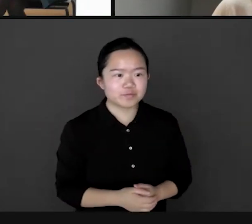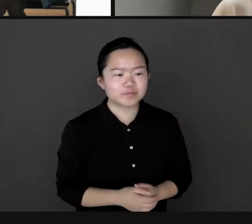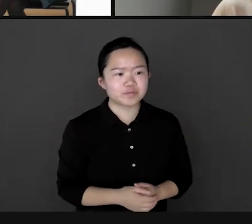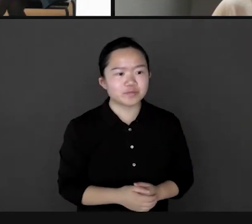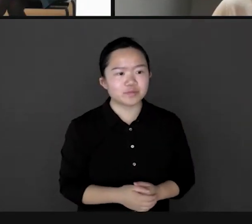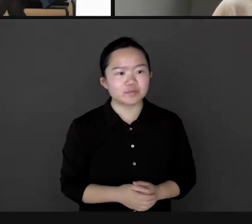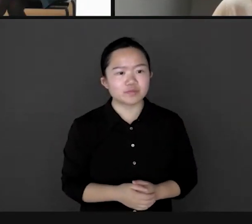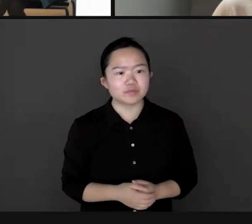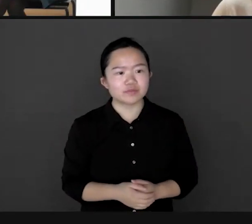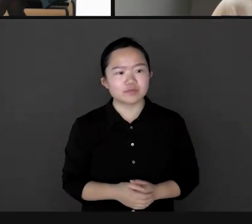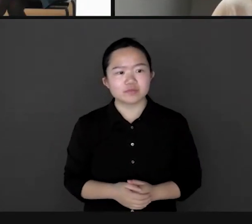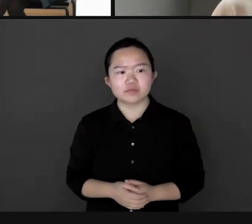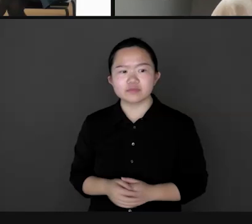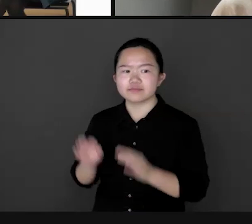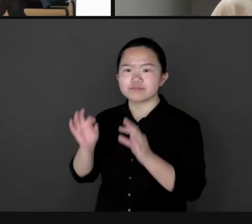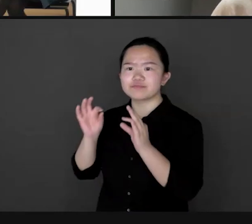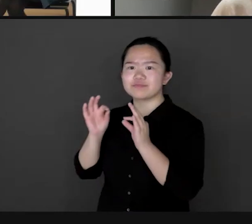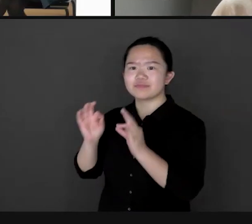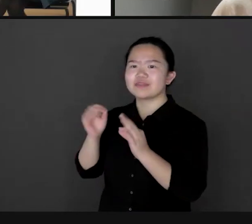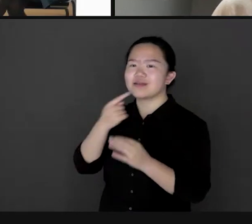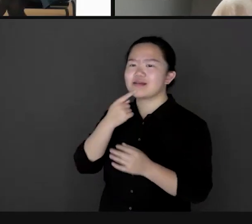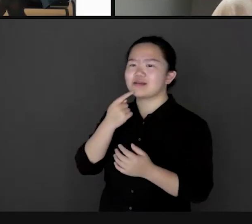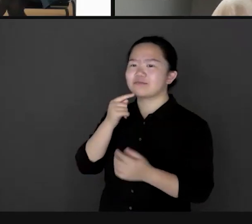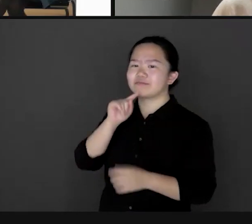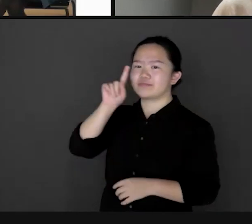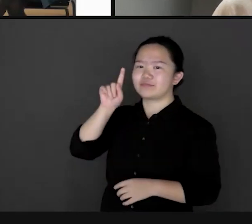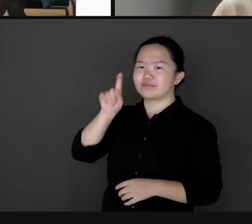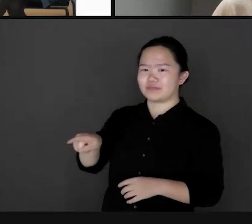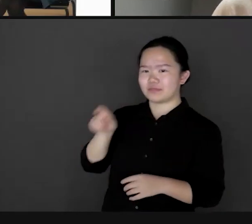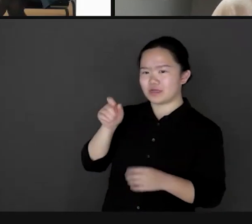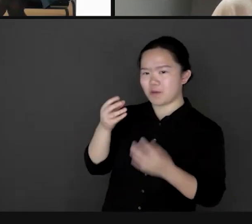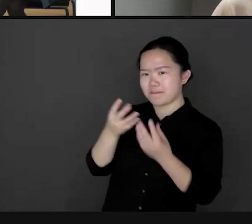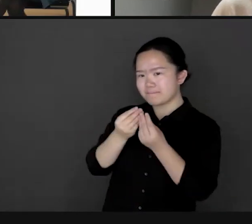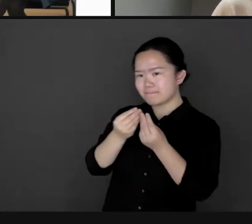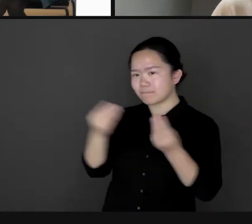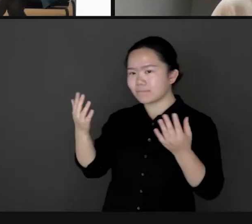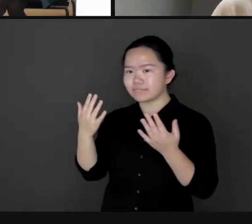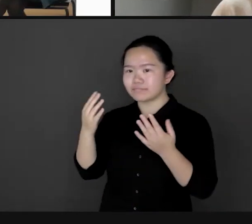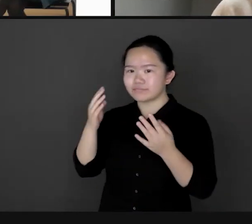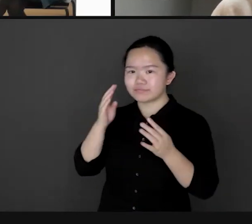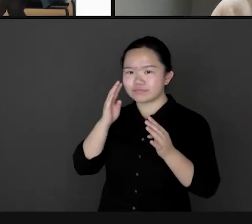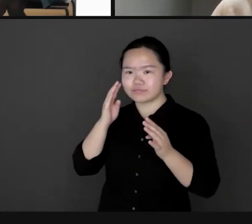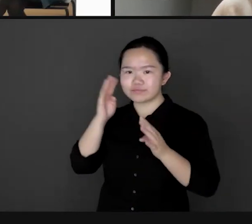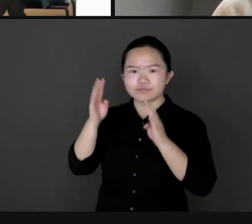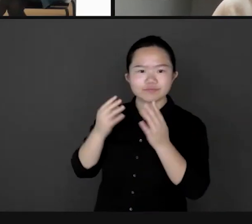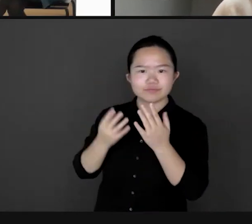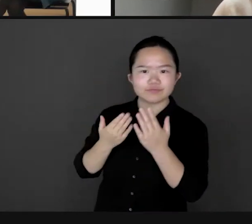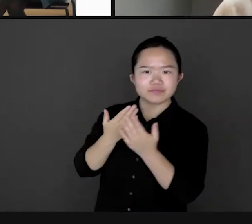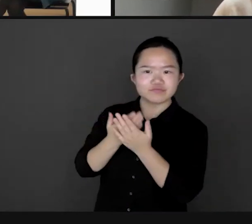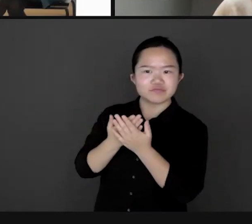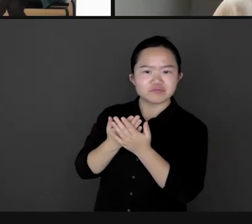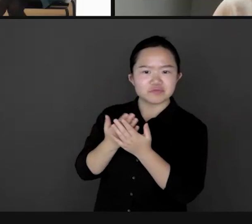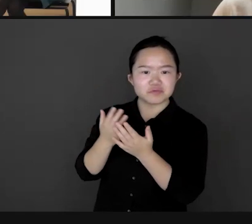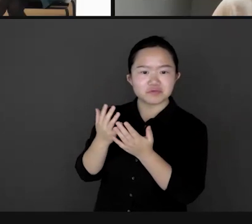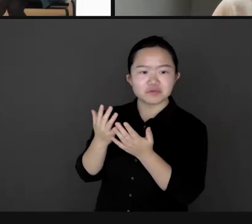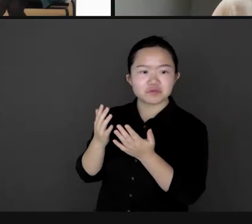4:21 or till 8 o'clock? 21. Yes, you have, I think you have 2 more minutes. Okay. Yeah. So I'll give you then a few more